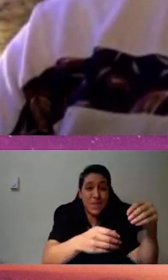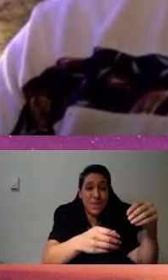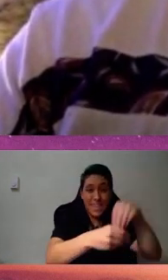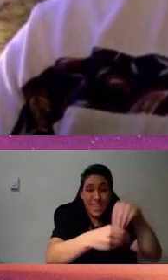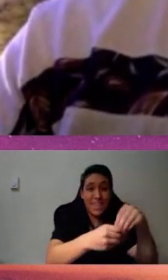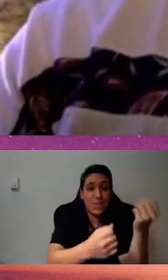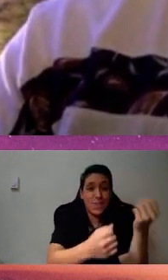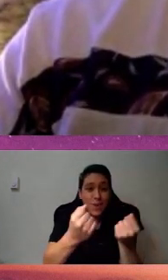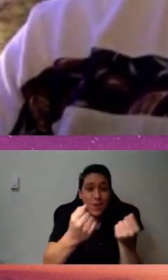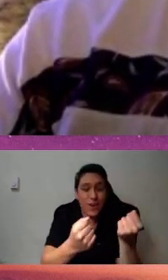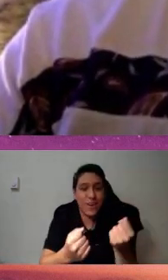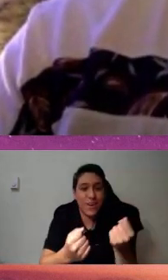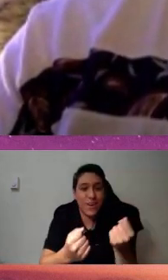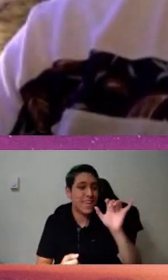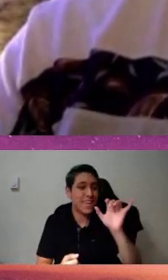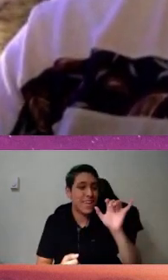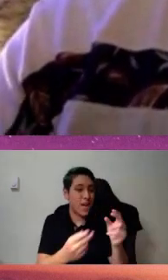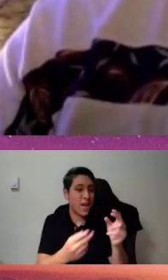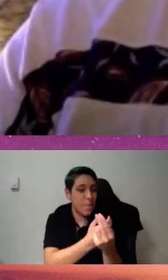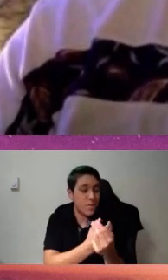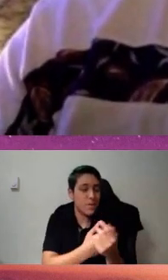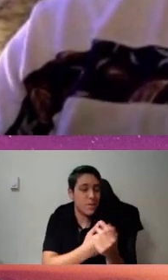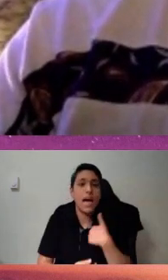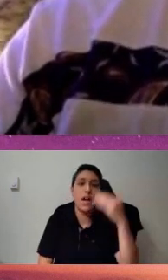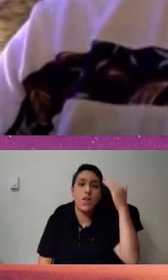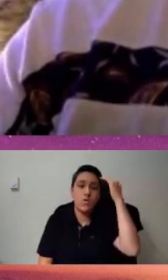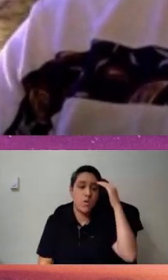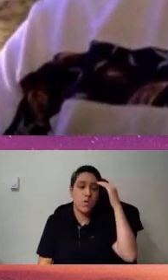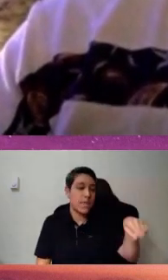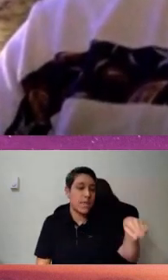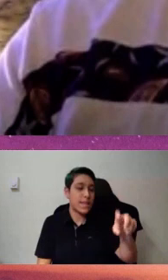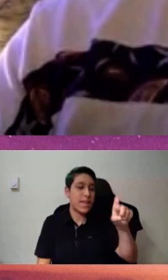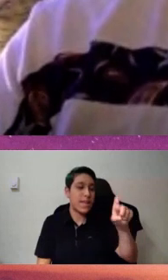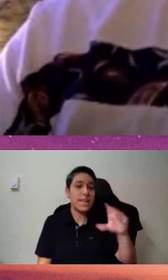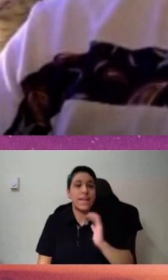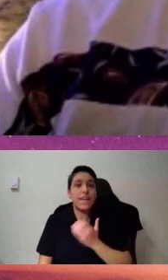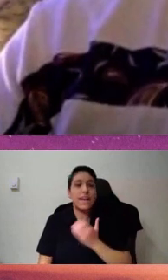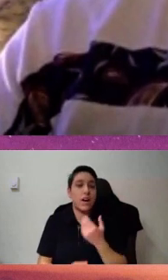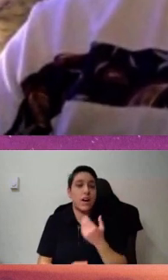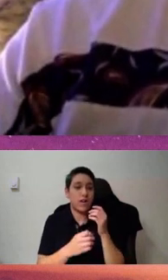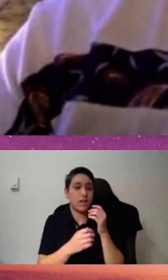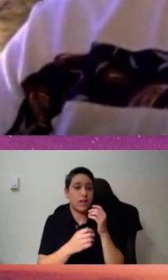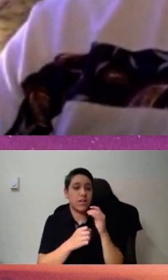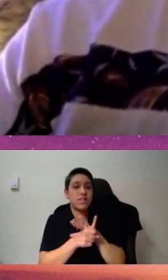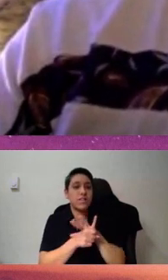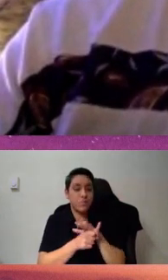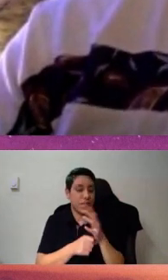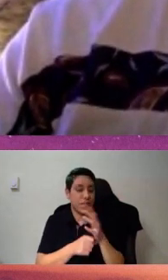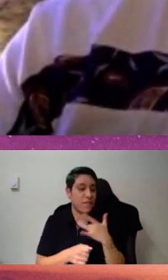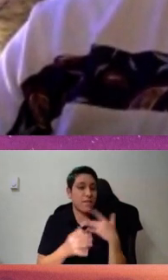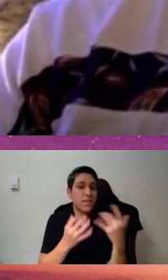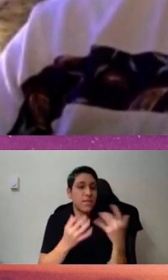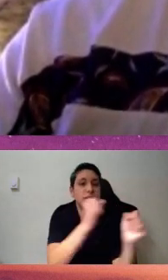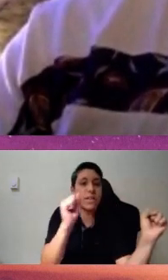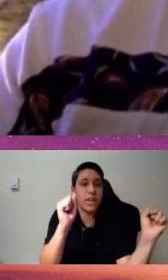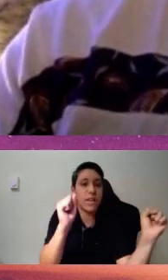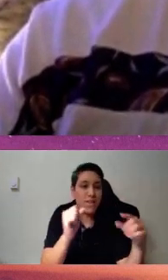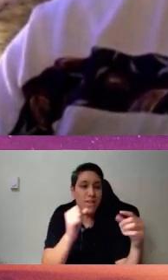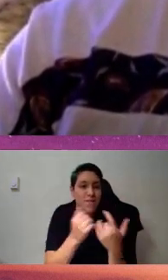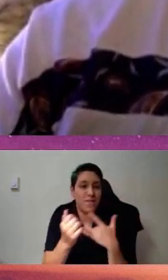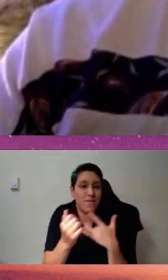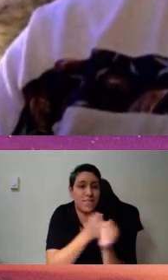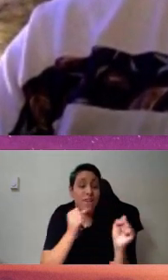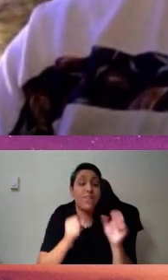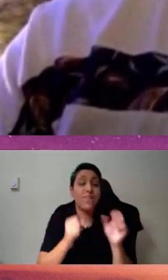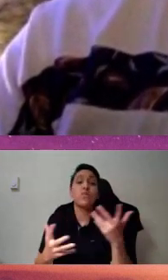for sanctuary because it knew it was safe here. And that's what I'm talking about when I like to talk about healing,